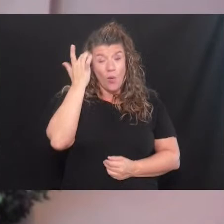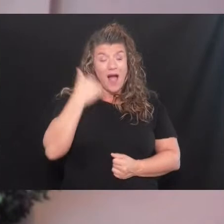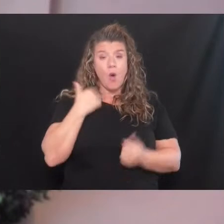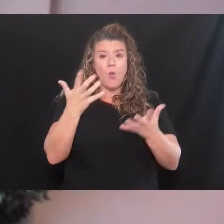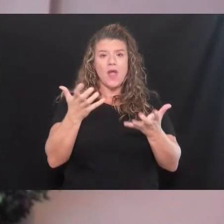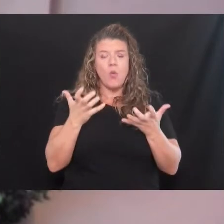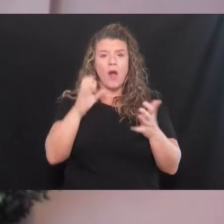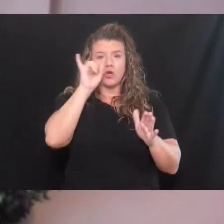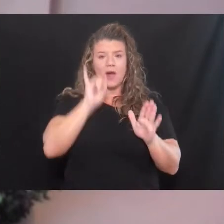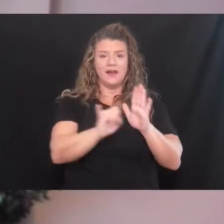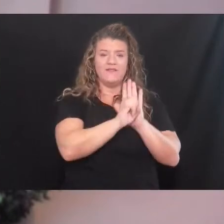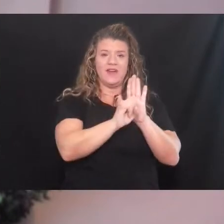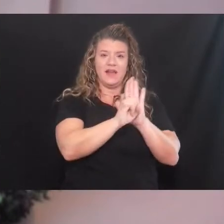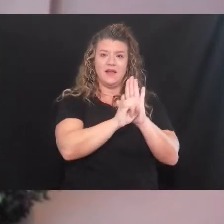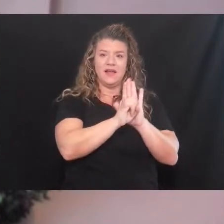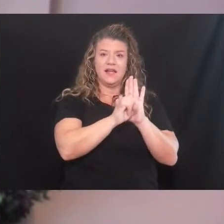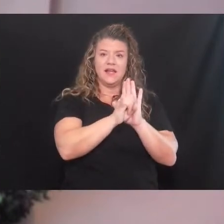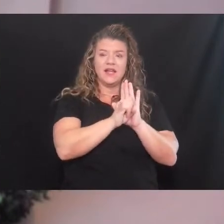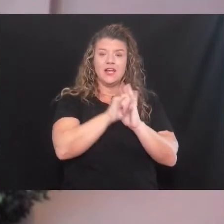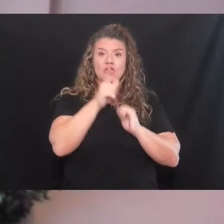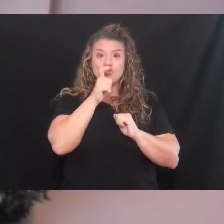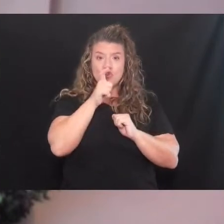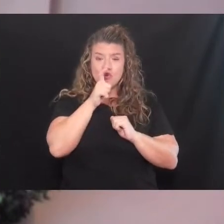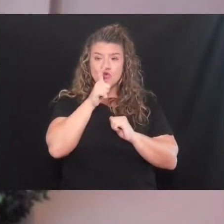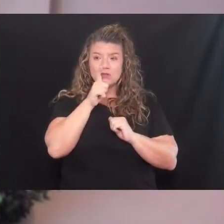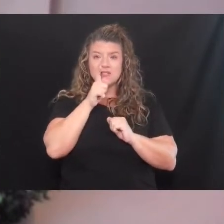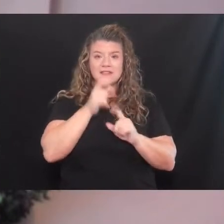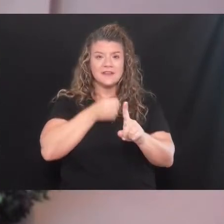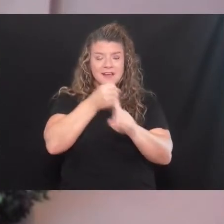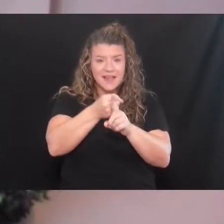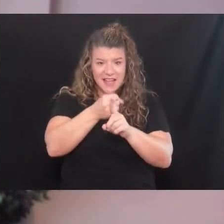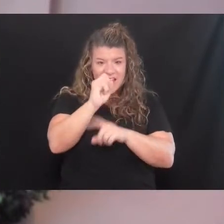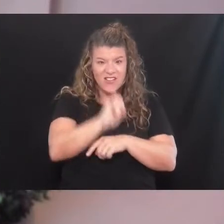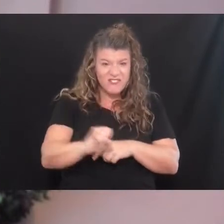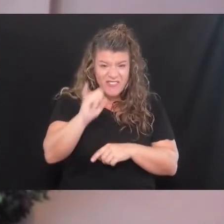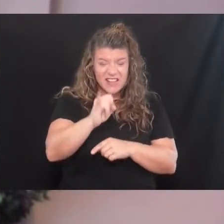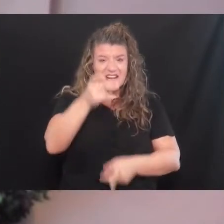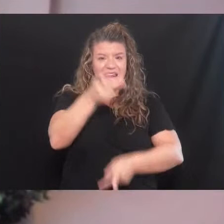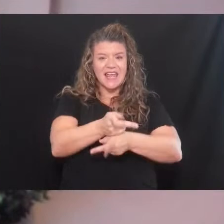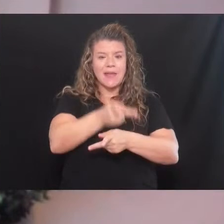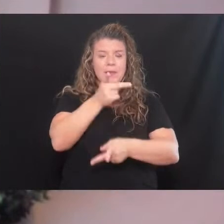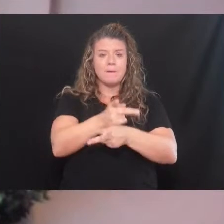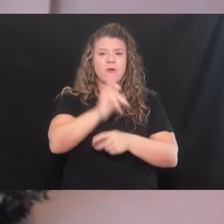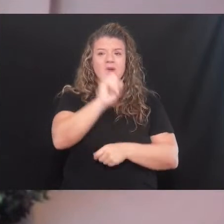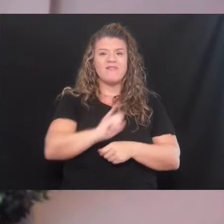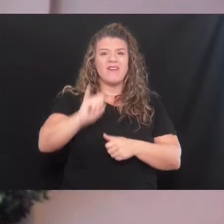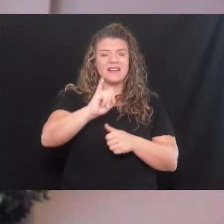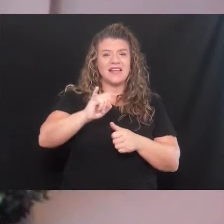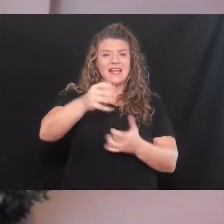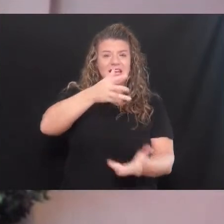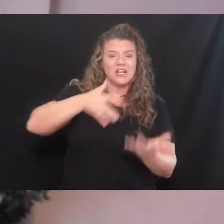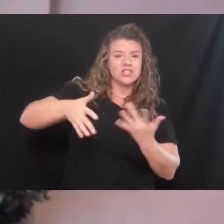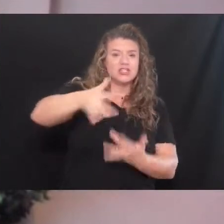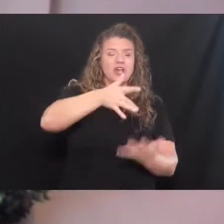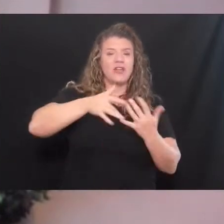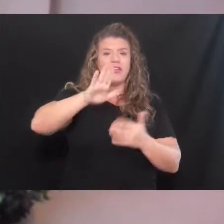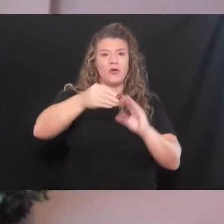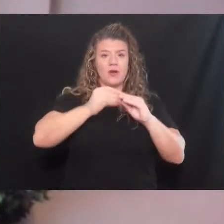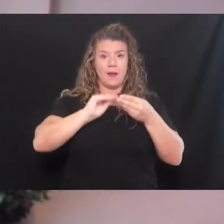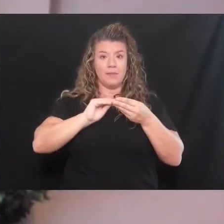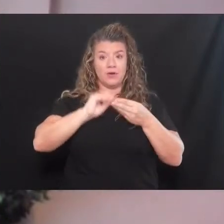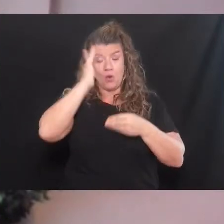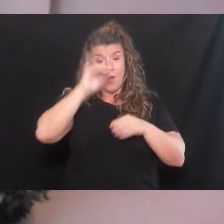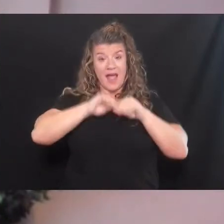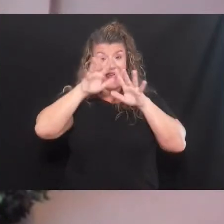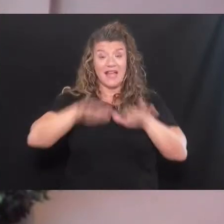to identify the people that are infected and try to keep them from infecting others in their social networks, because this guy spreads